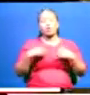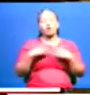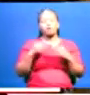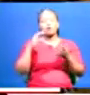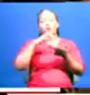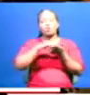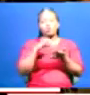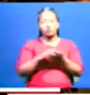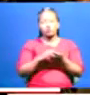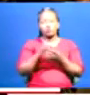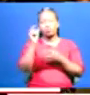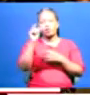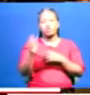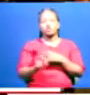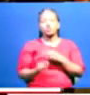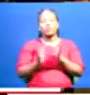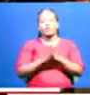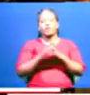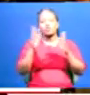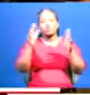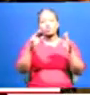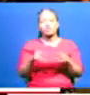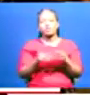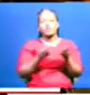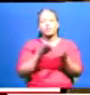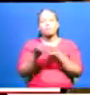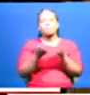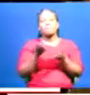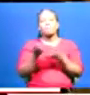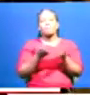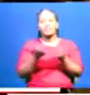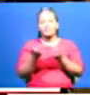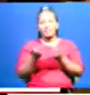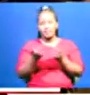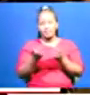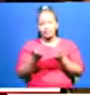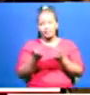regional and continental business. Hibak Said for Prime Edition.